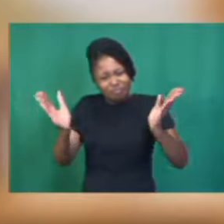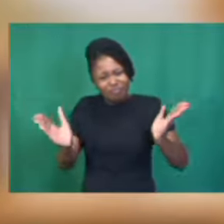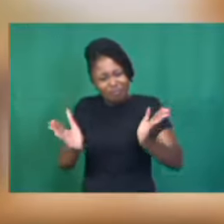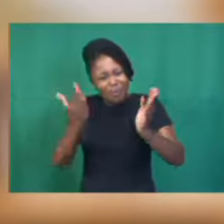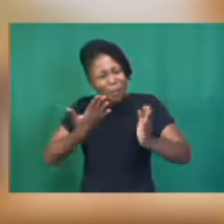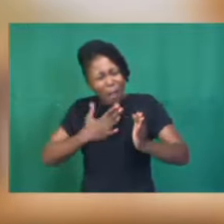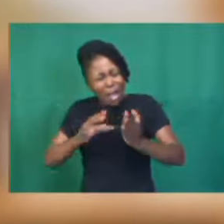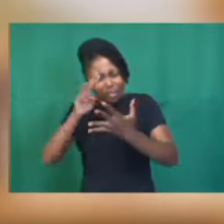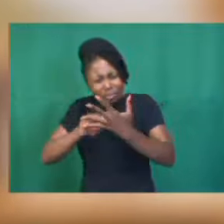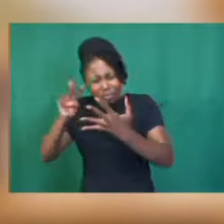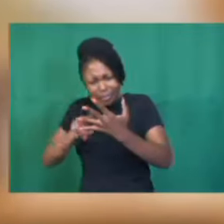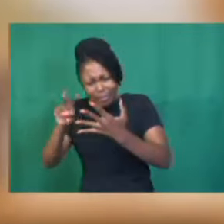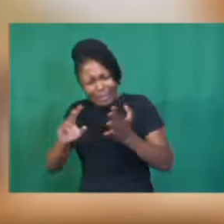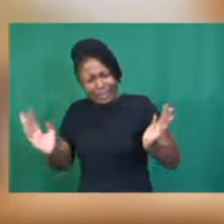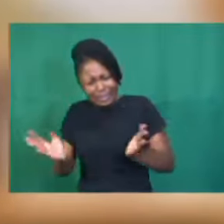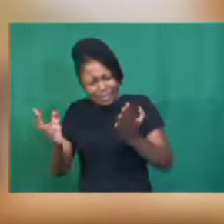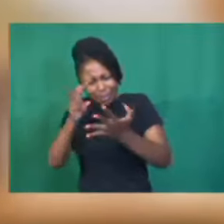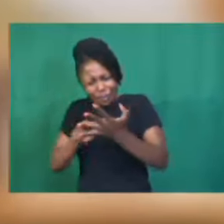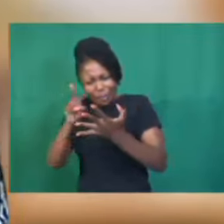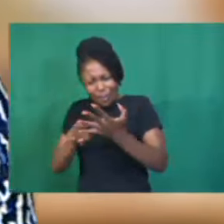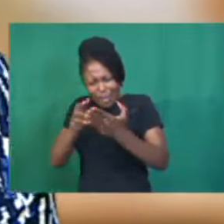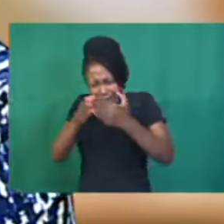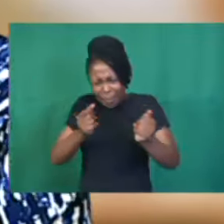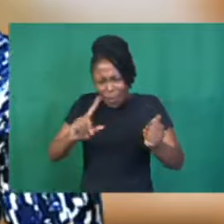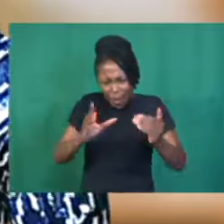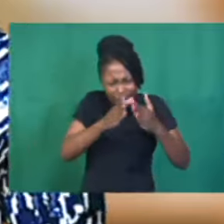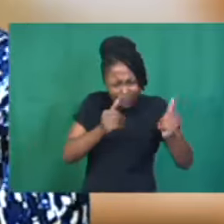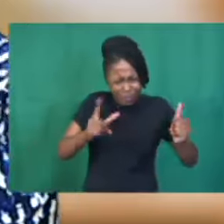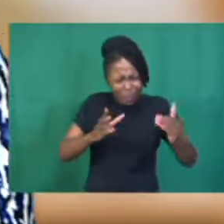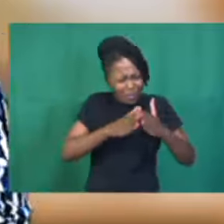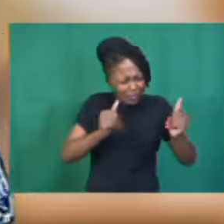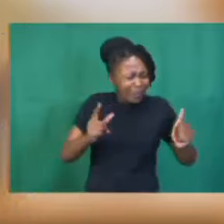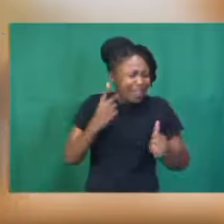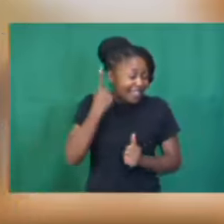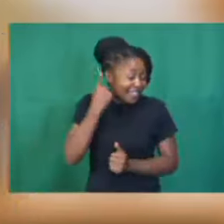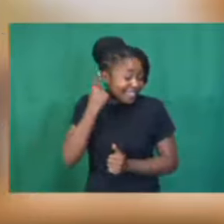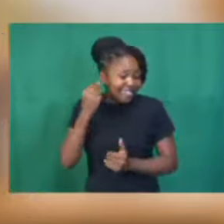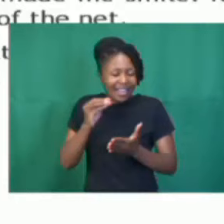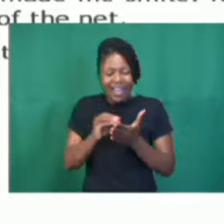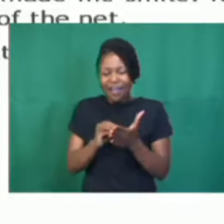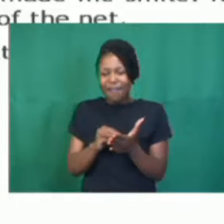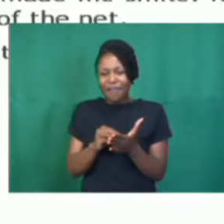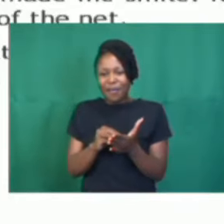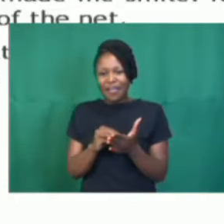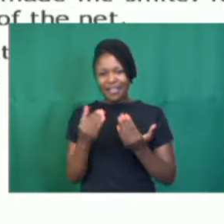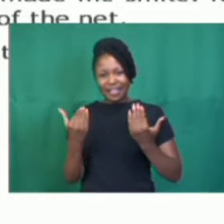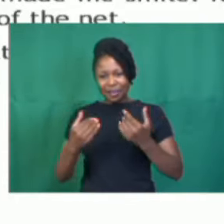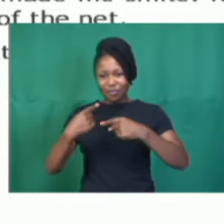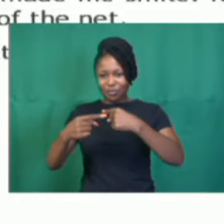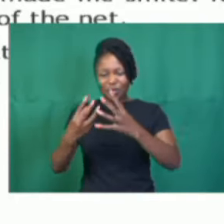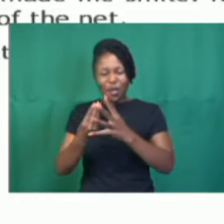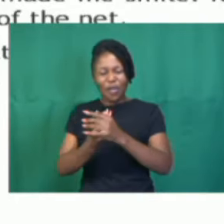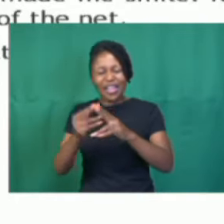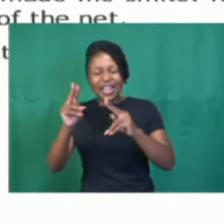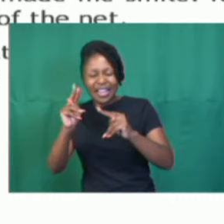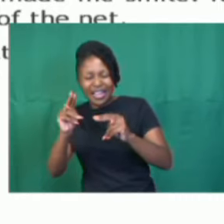the next sentence to try and find out what is actually happening here. Then let us look into the next sentence. The